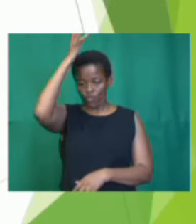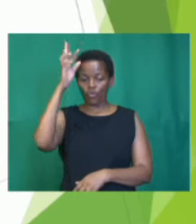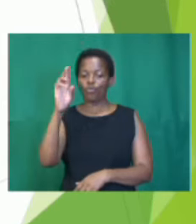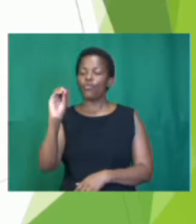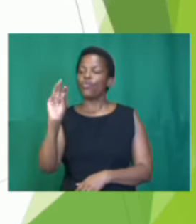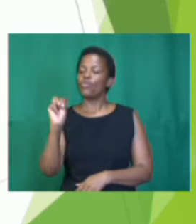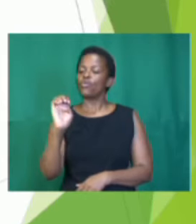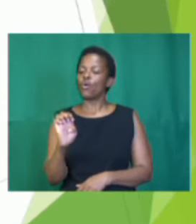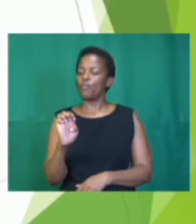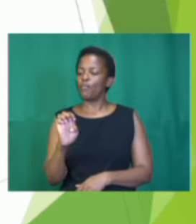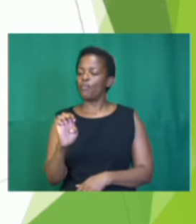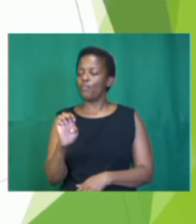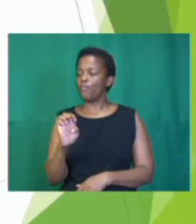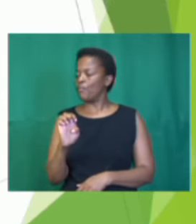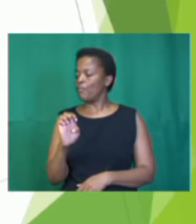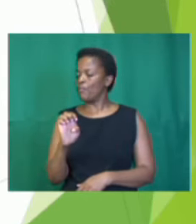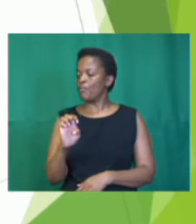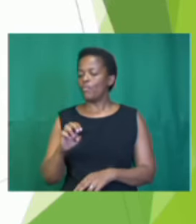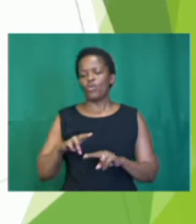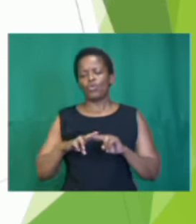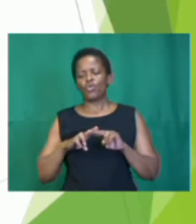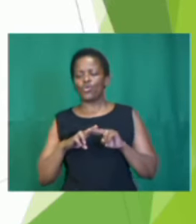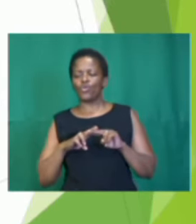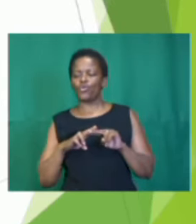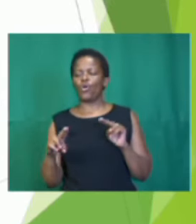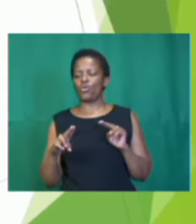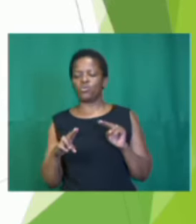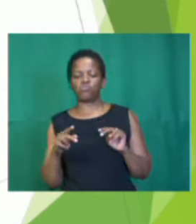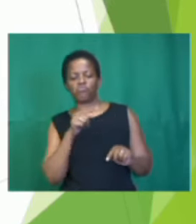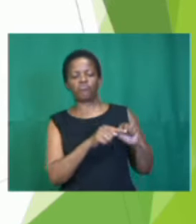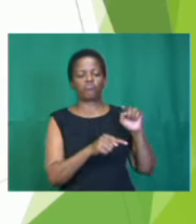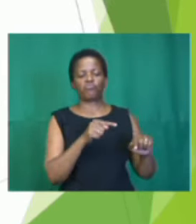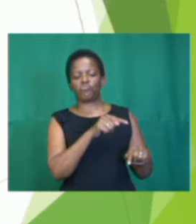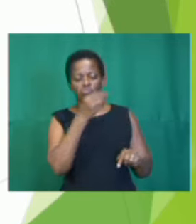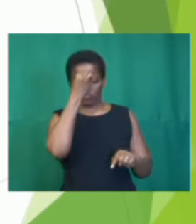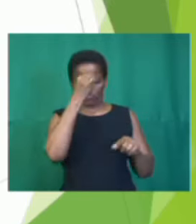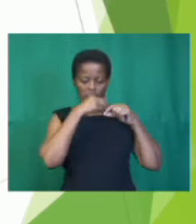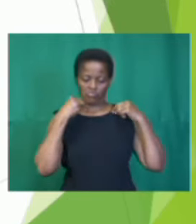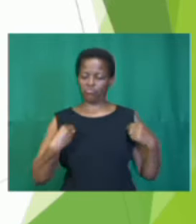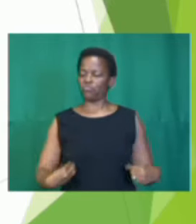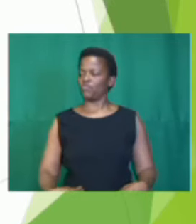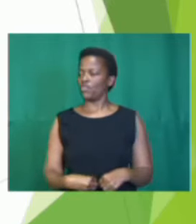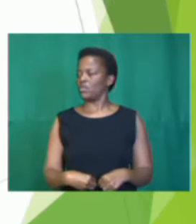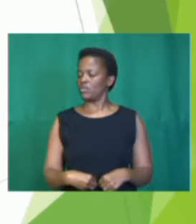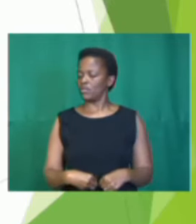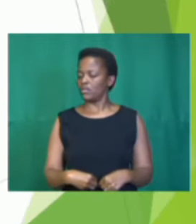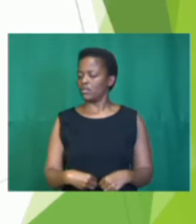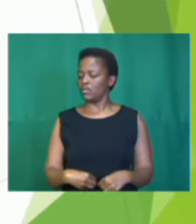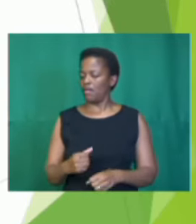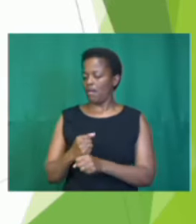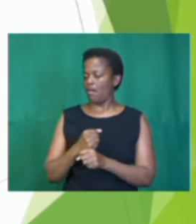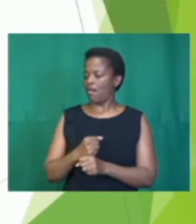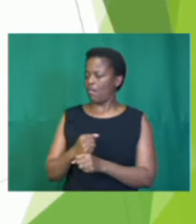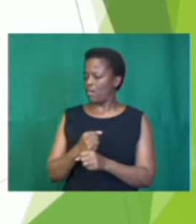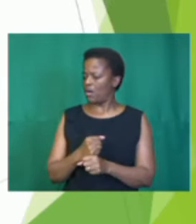not give them problems. They will not give them problems about